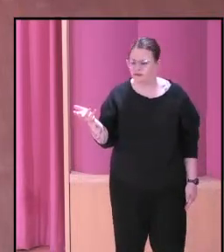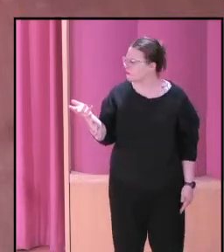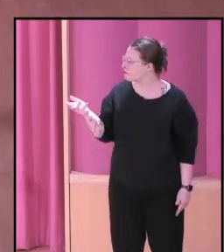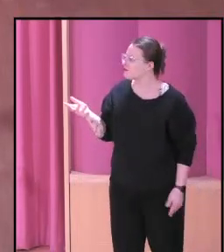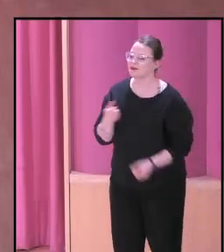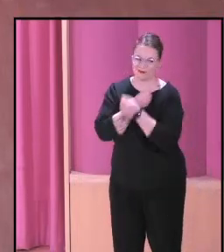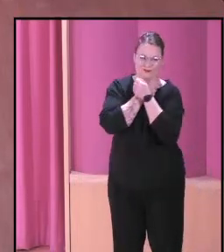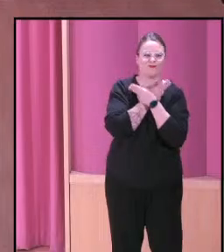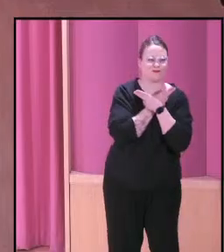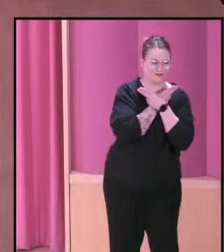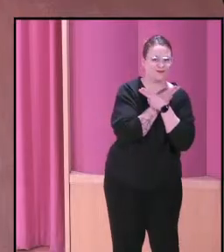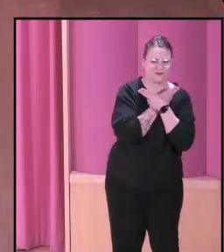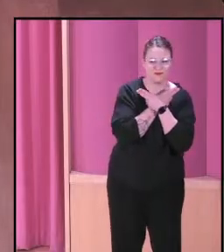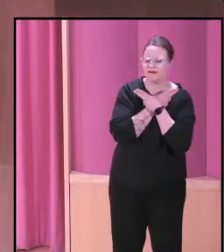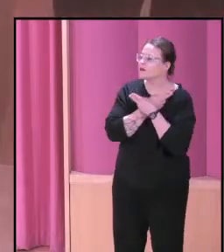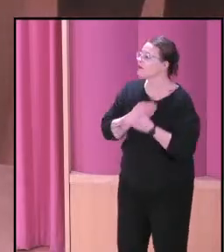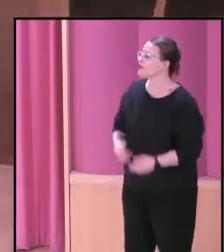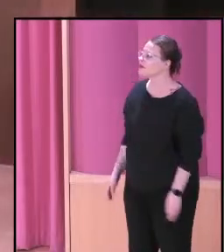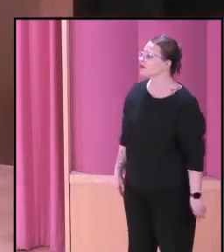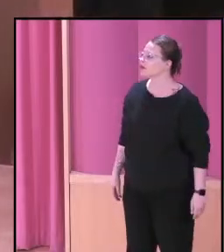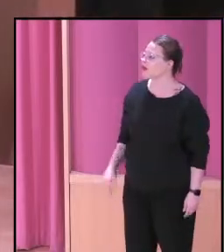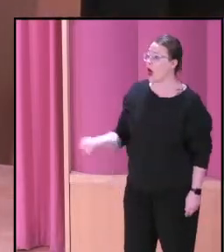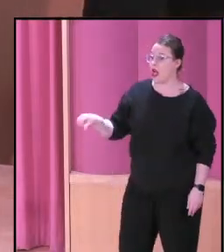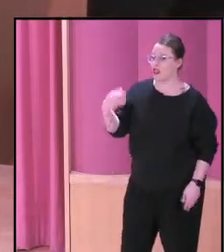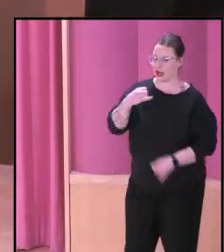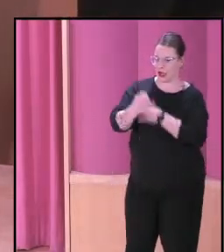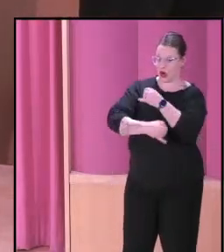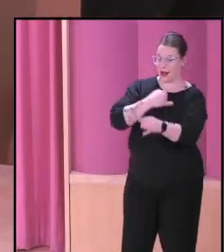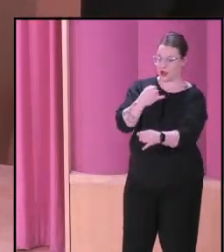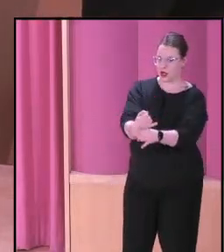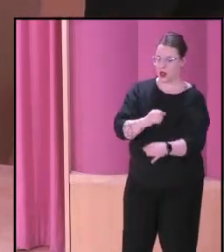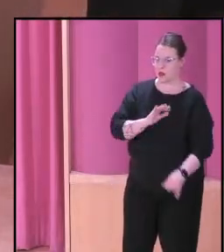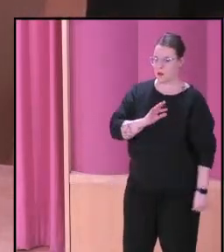Bow tie. And an international trick.